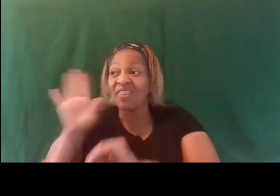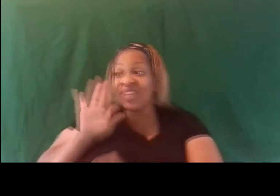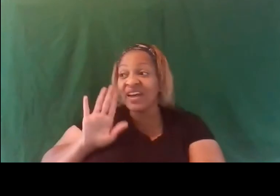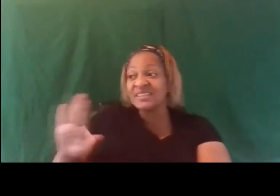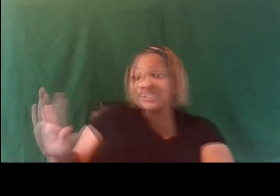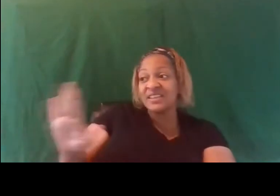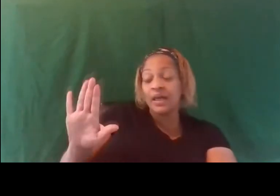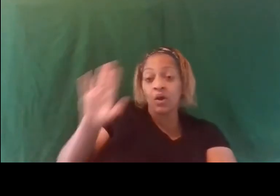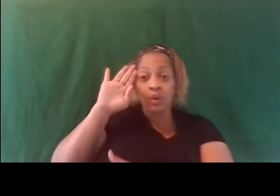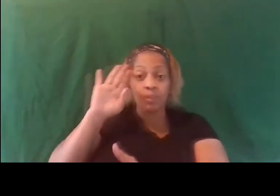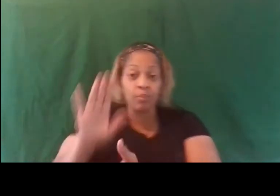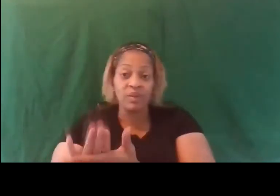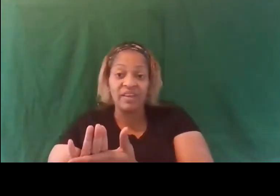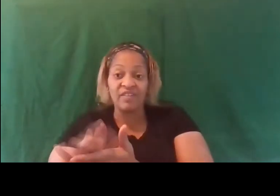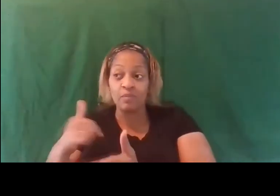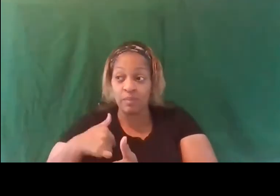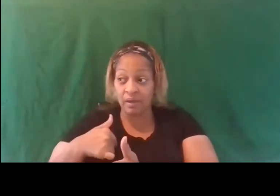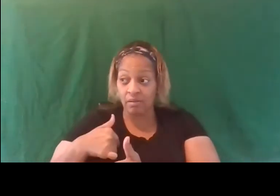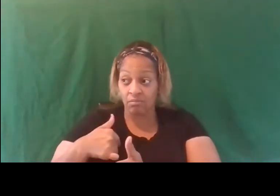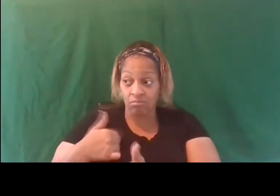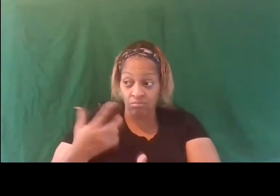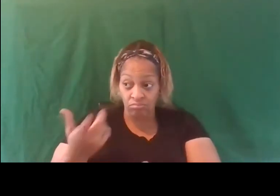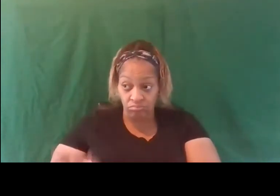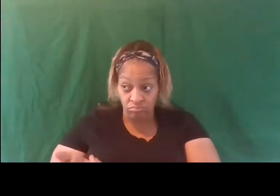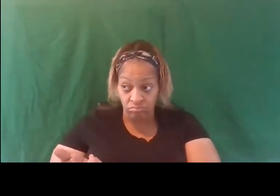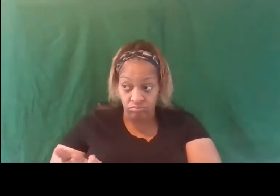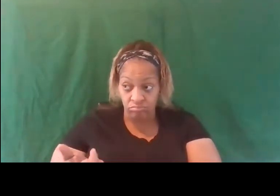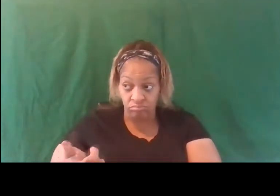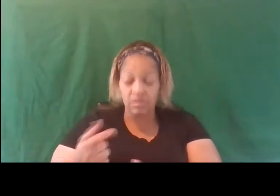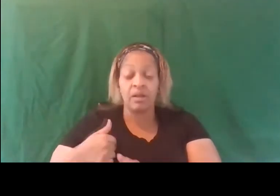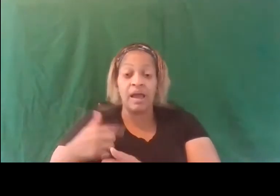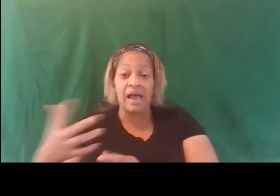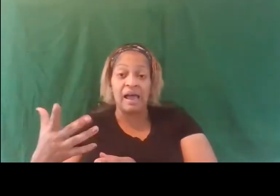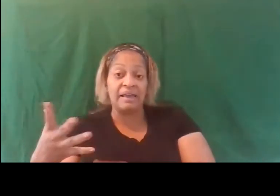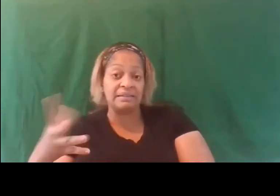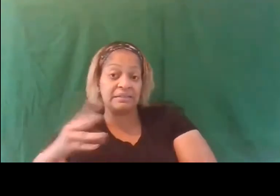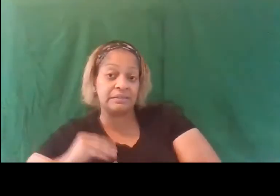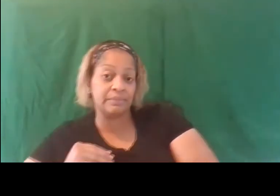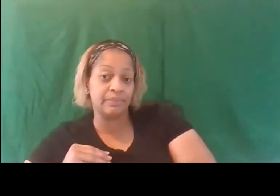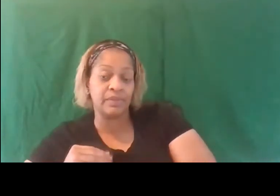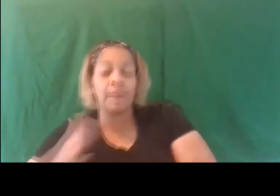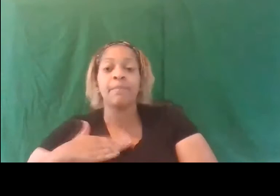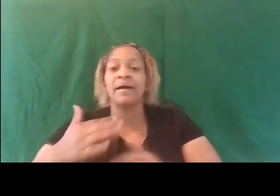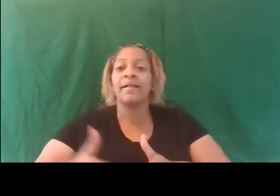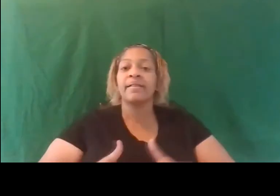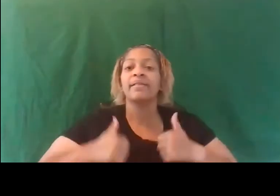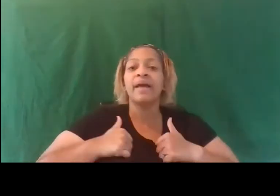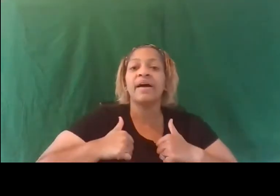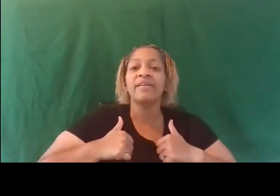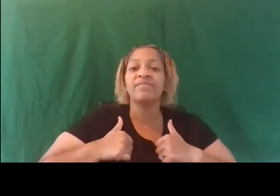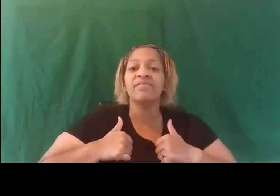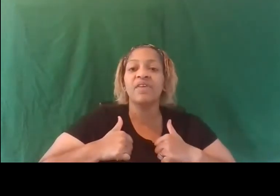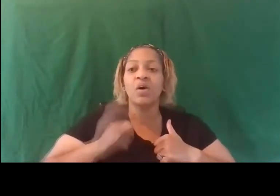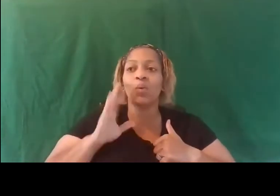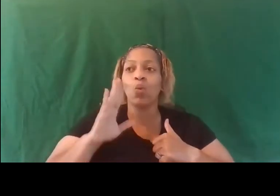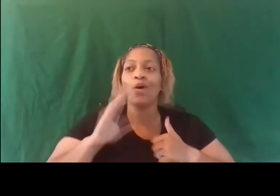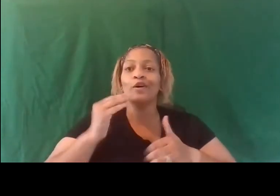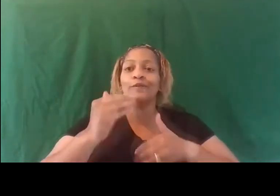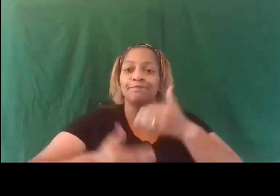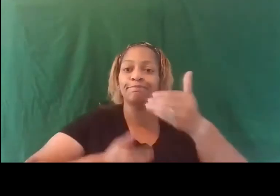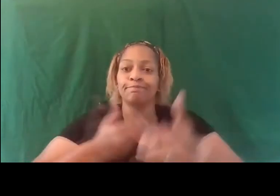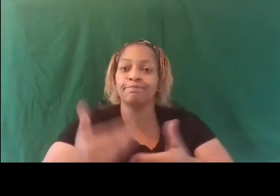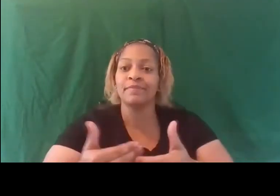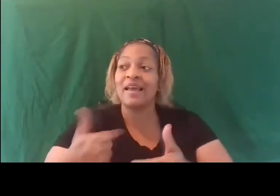I'm convicted to that, then my life is going to be lived a certain way. In other words, I am praying that into